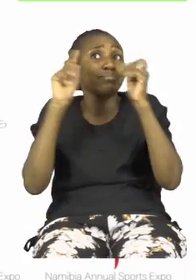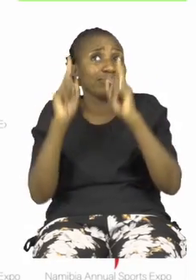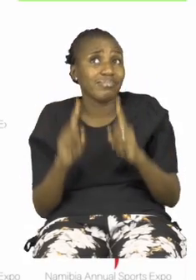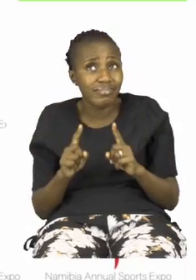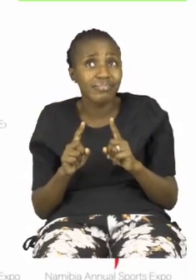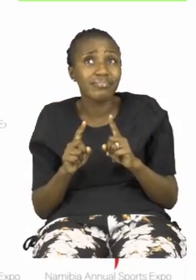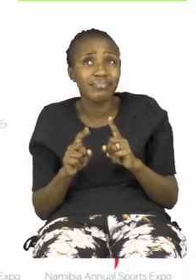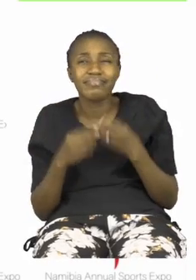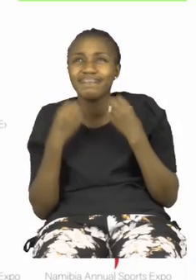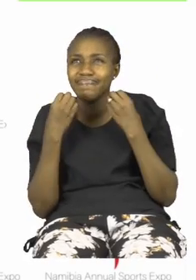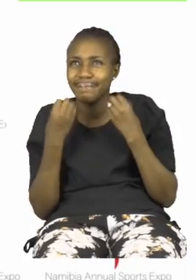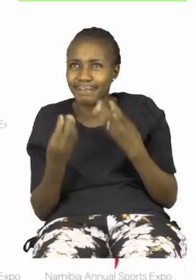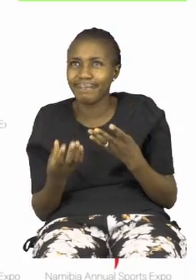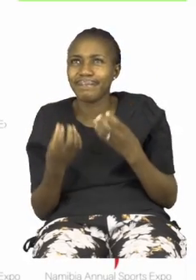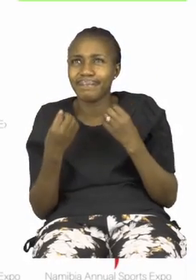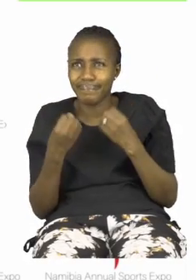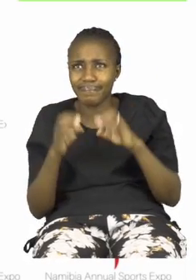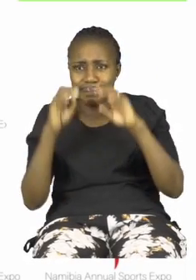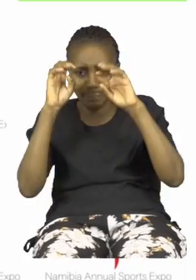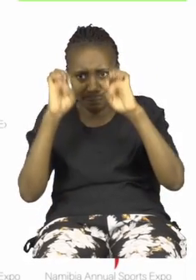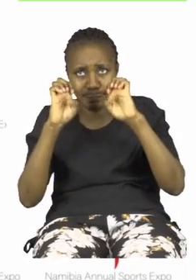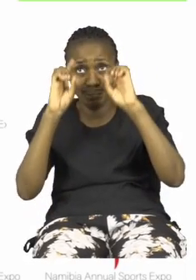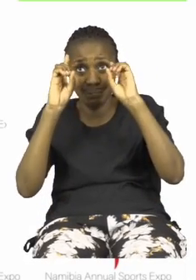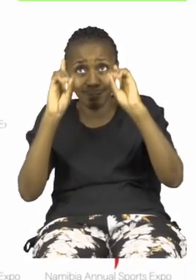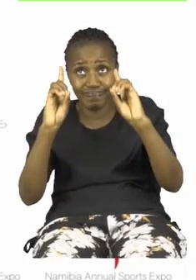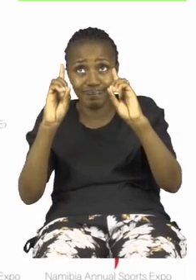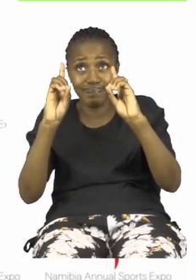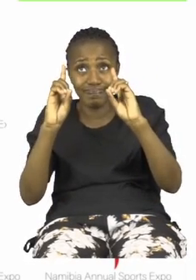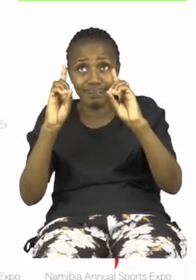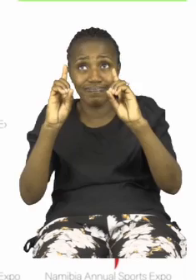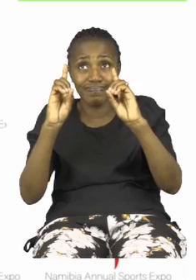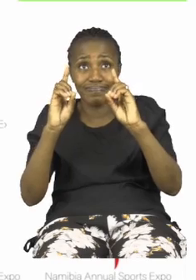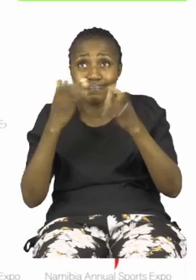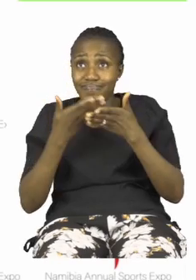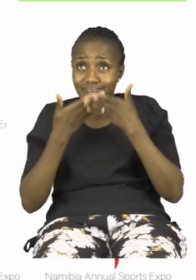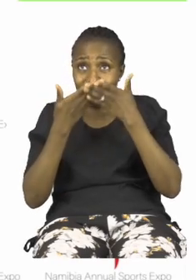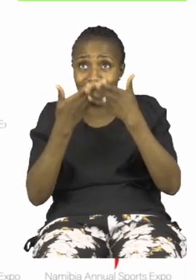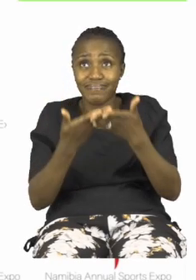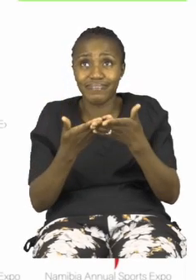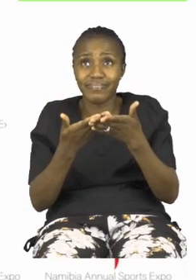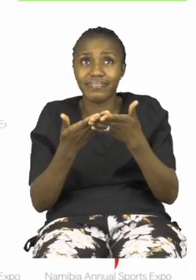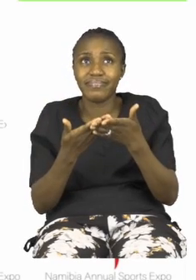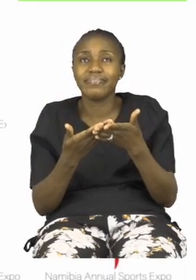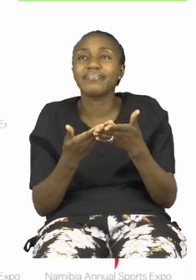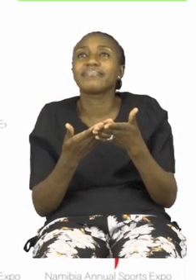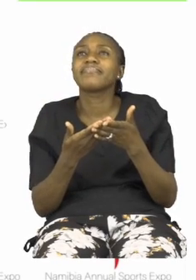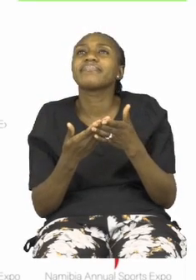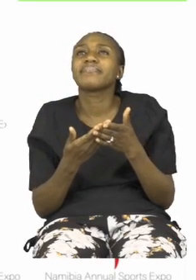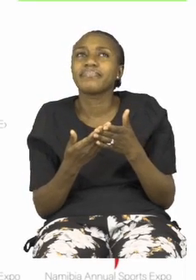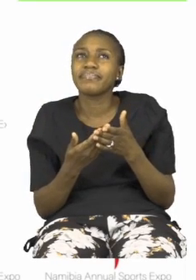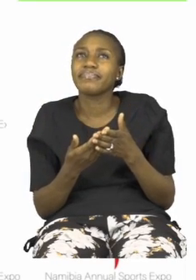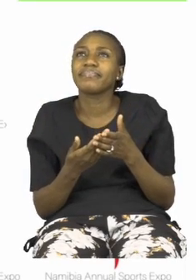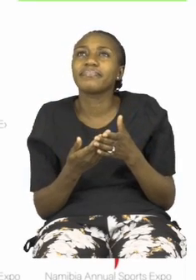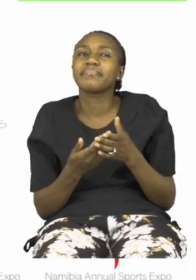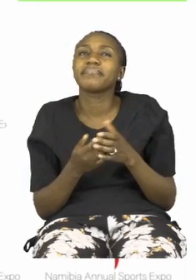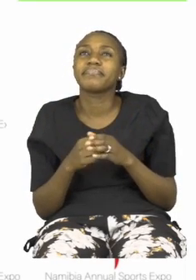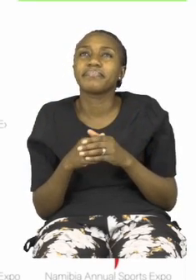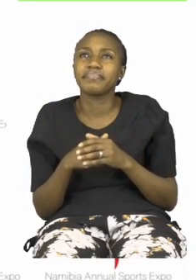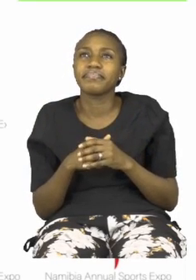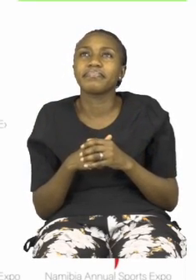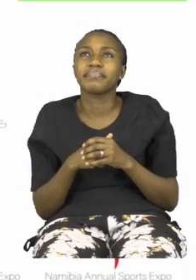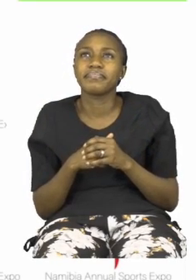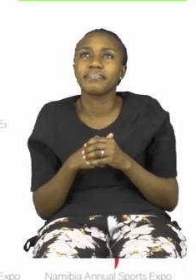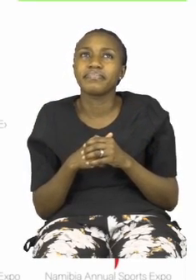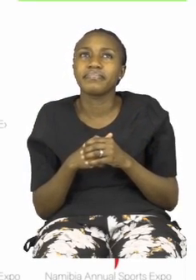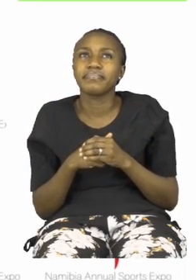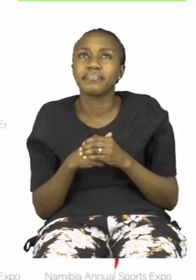there's a lot of education that comes with this, not just with the healthy part, with the career development part. So